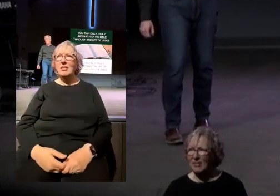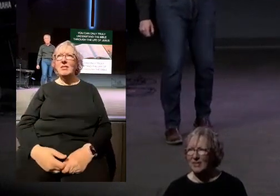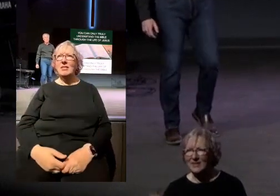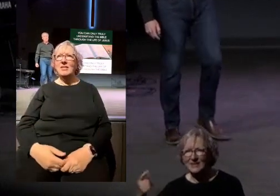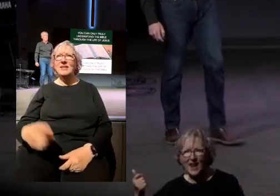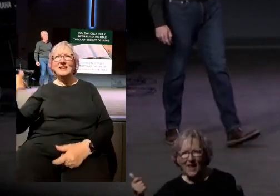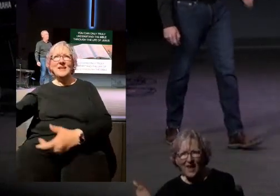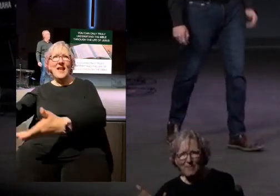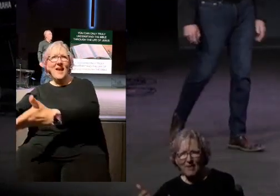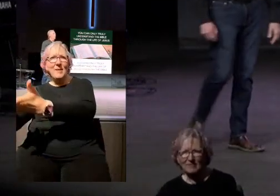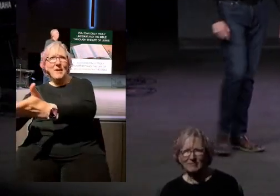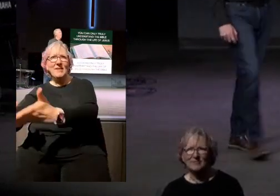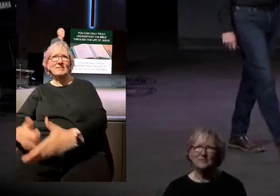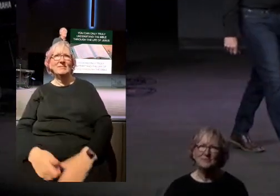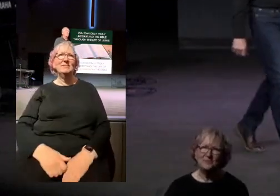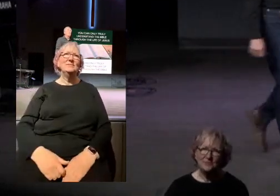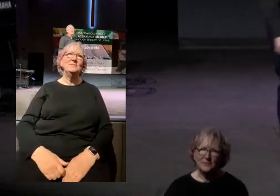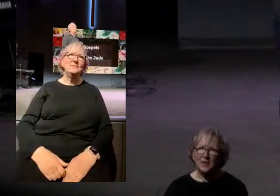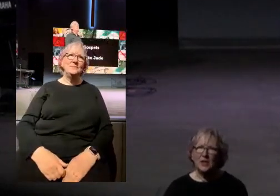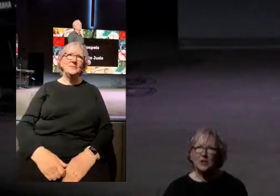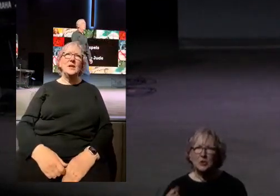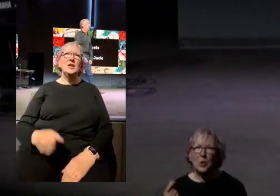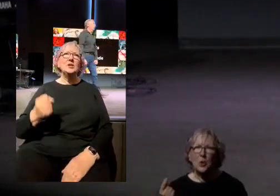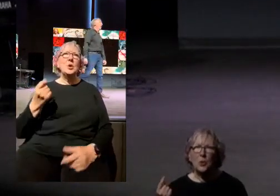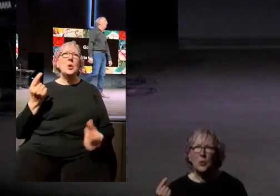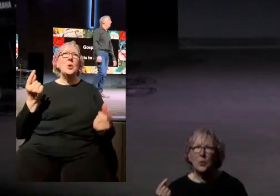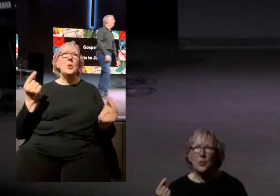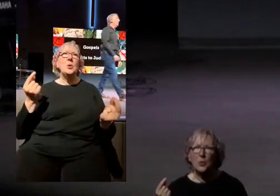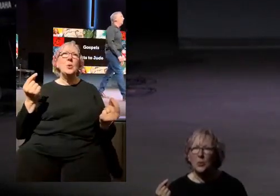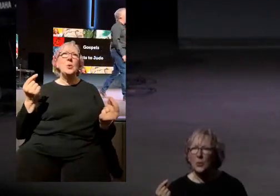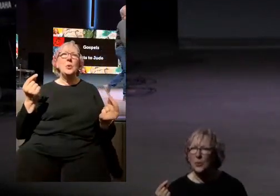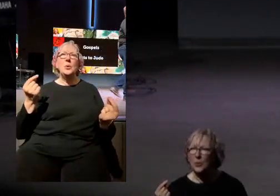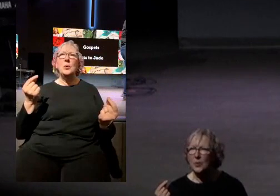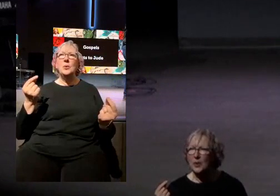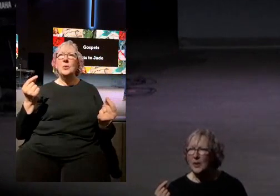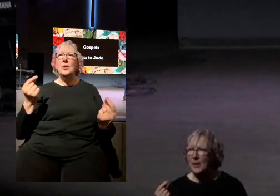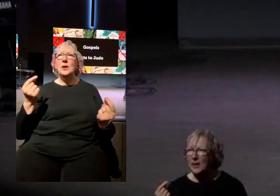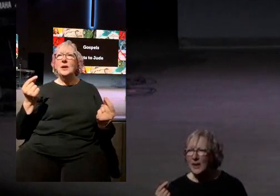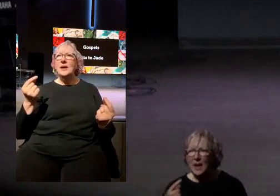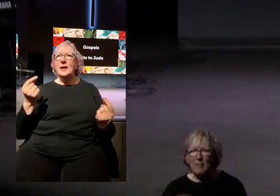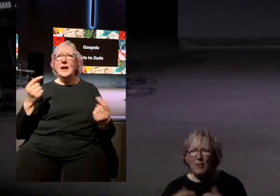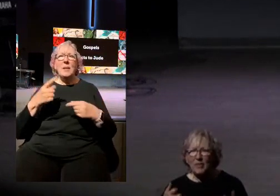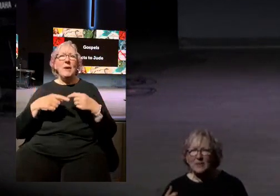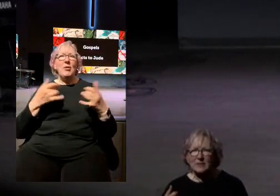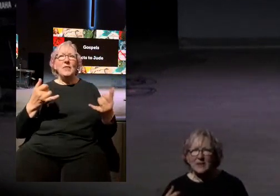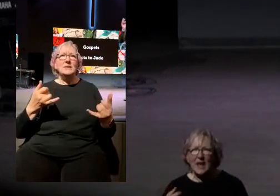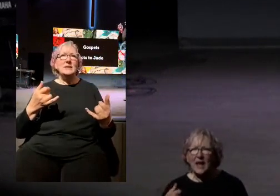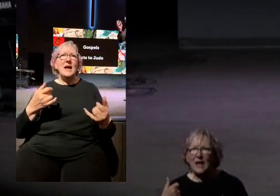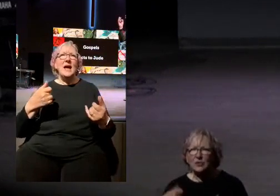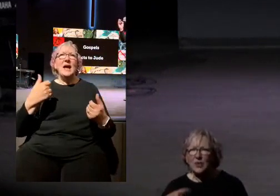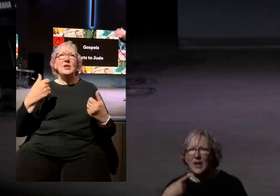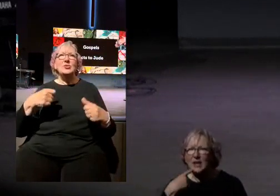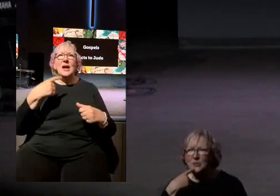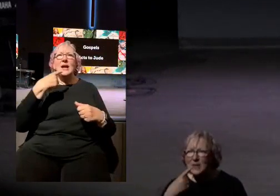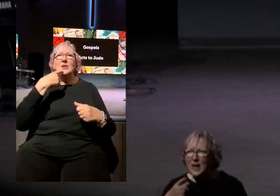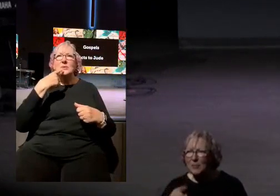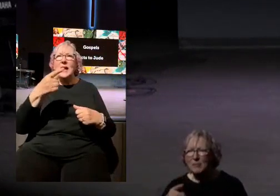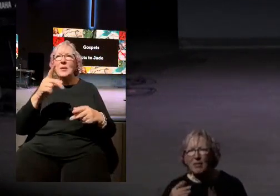Right? So what do you do with this? I try to tell people all the time, don't start the Bible at the